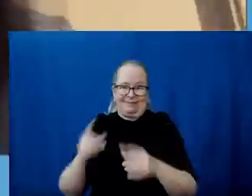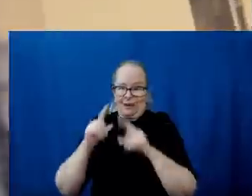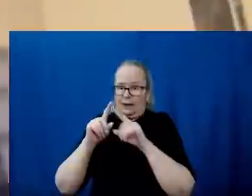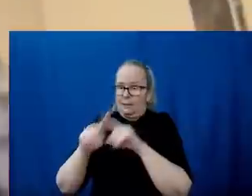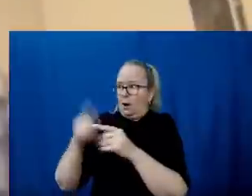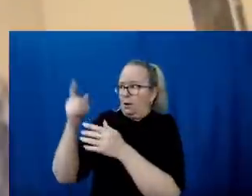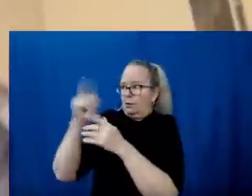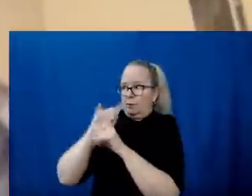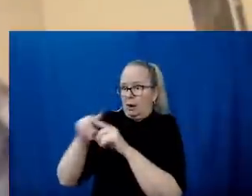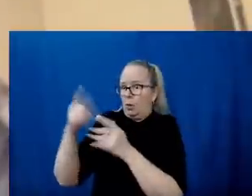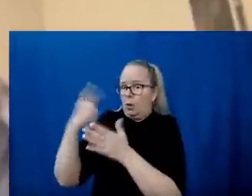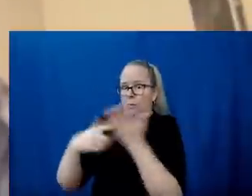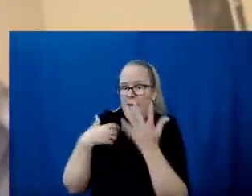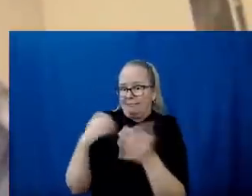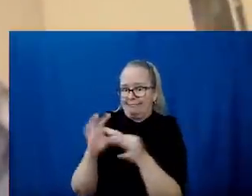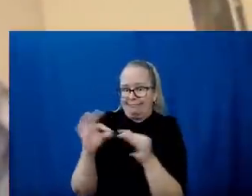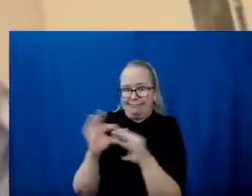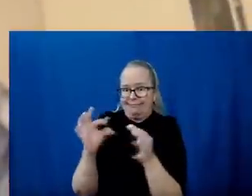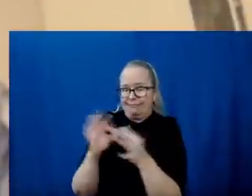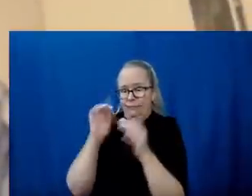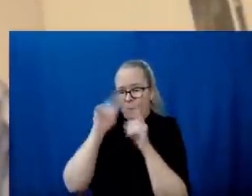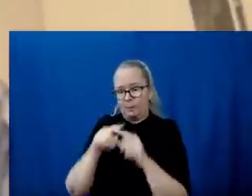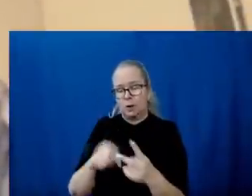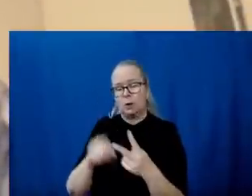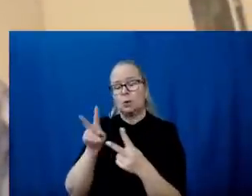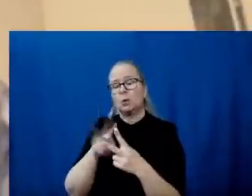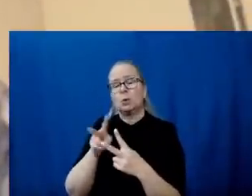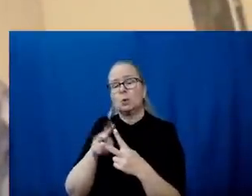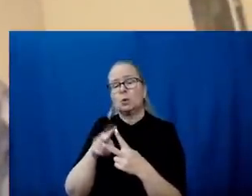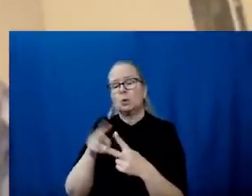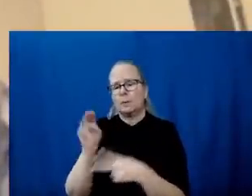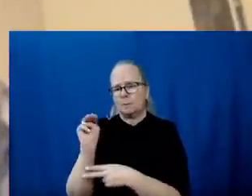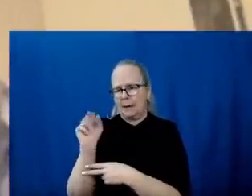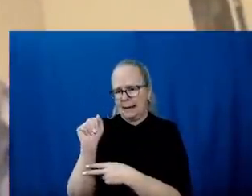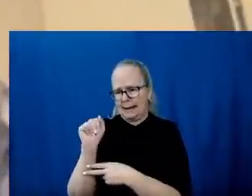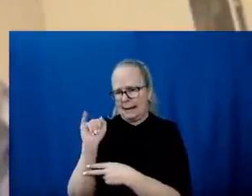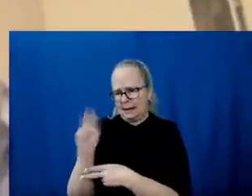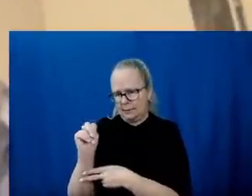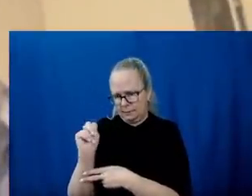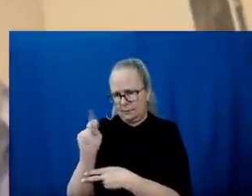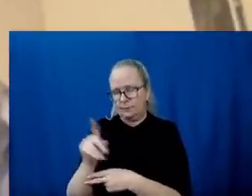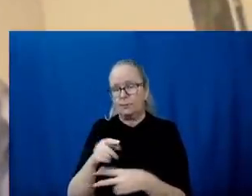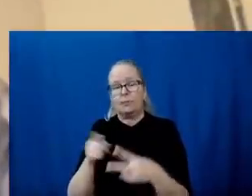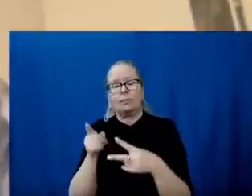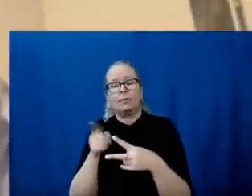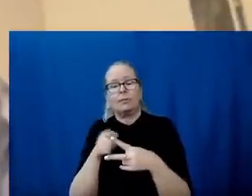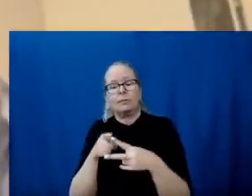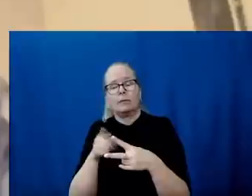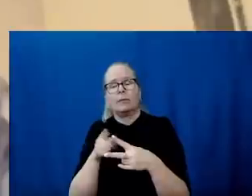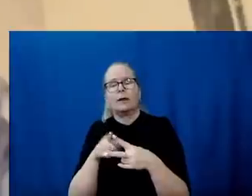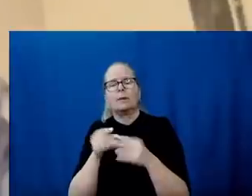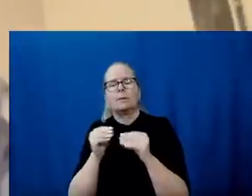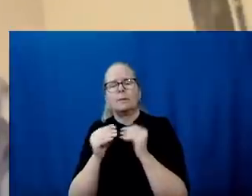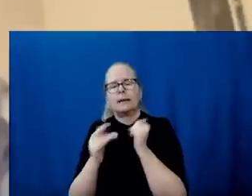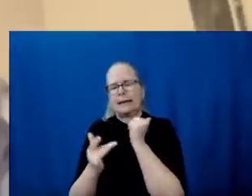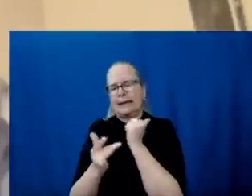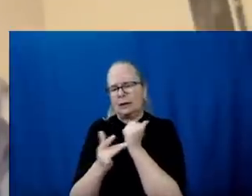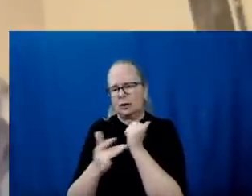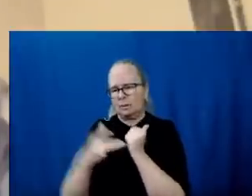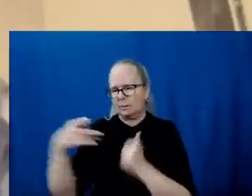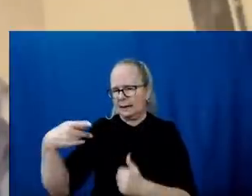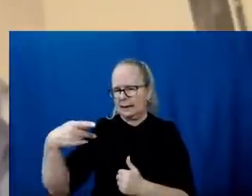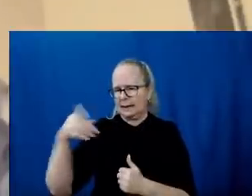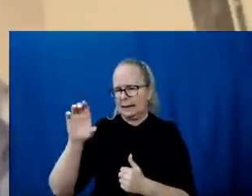it all depends on what you want me to talk about. There's two main things. There's the